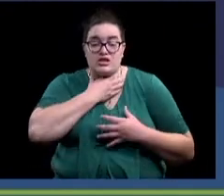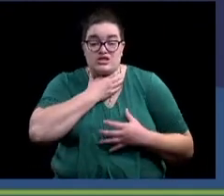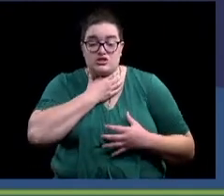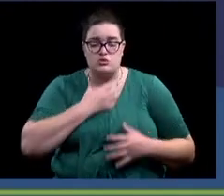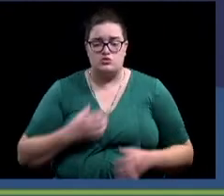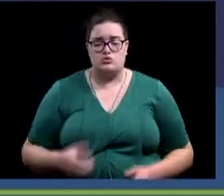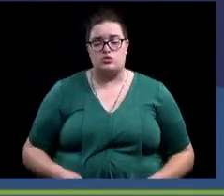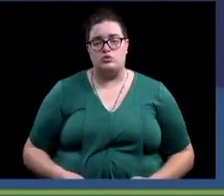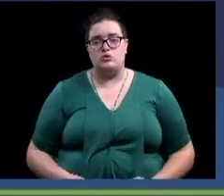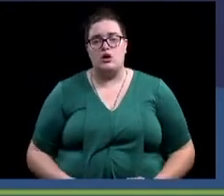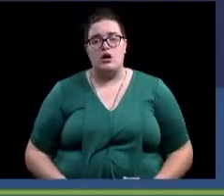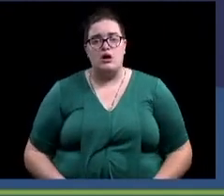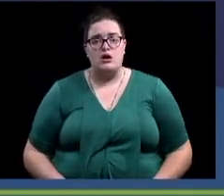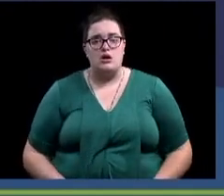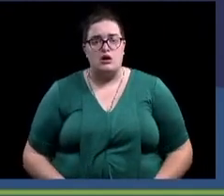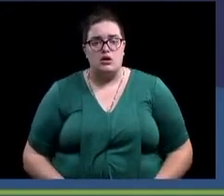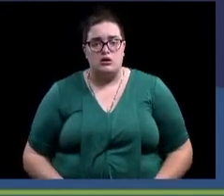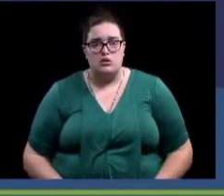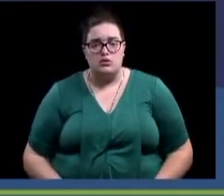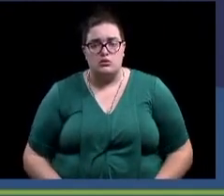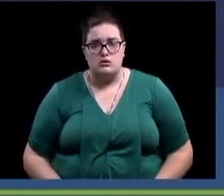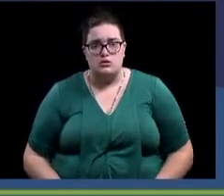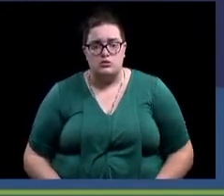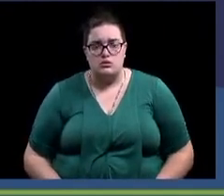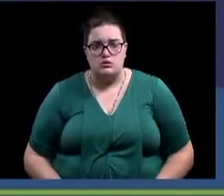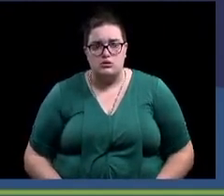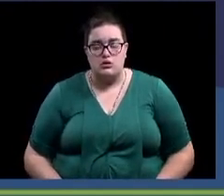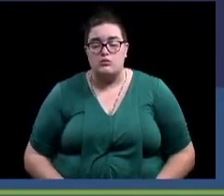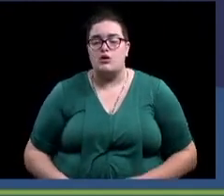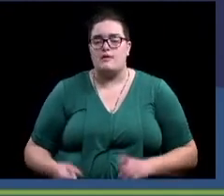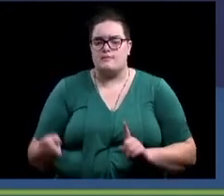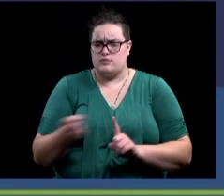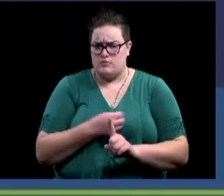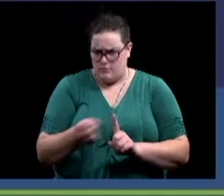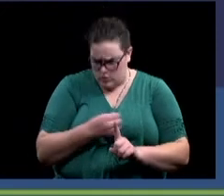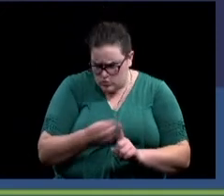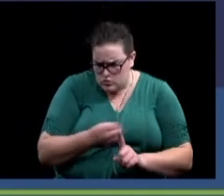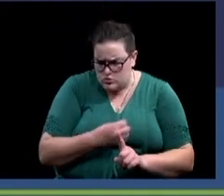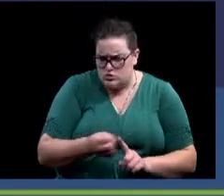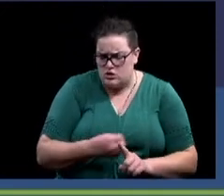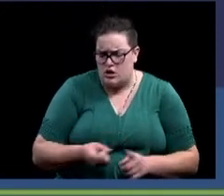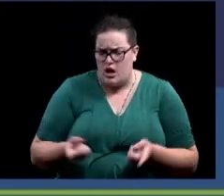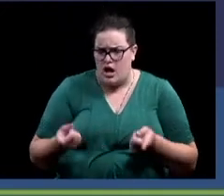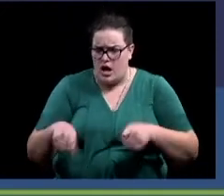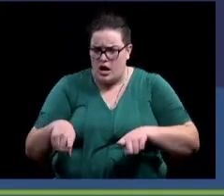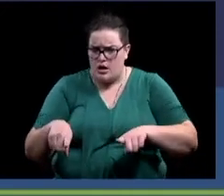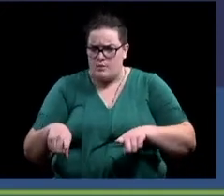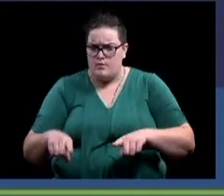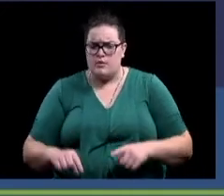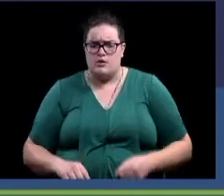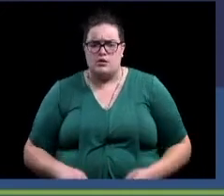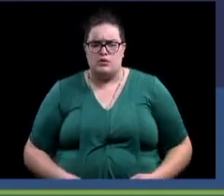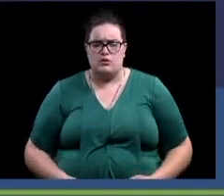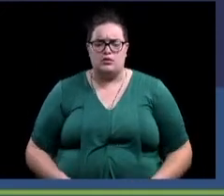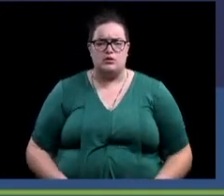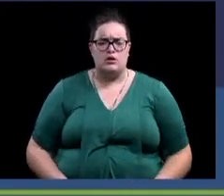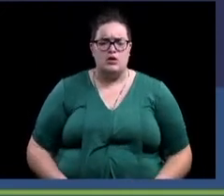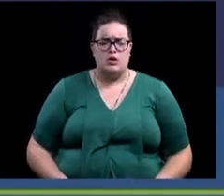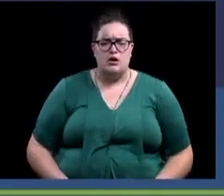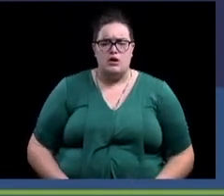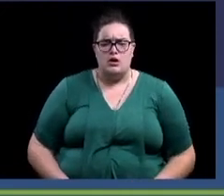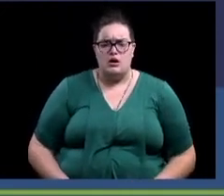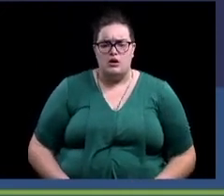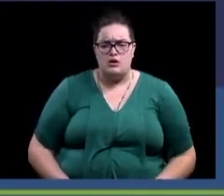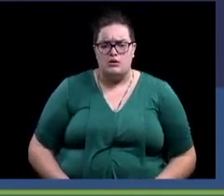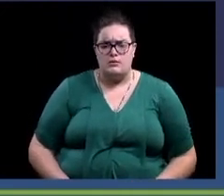physical abuse taking place. And so I just really want to thank you for that. I also want to commend you for yourself and some of